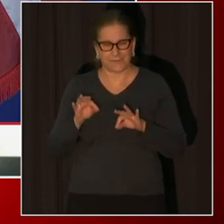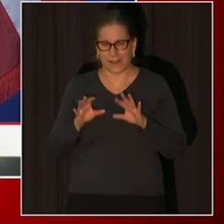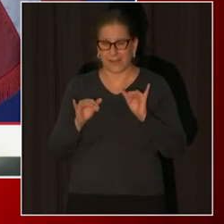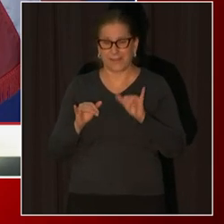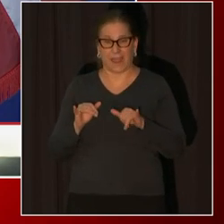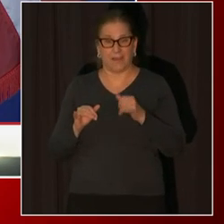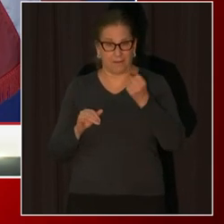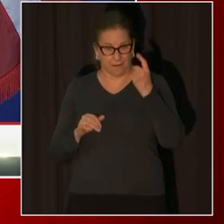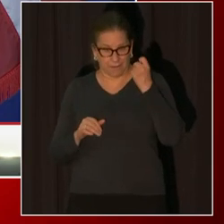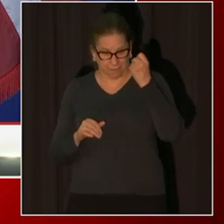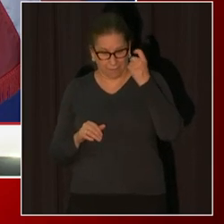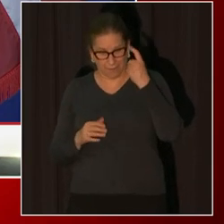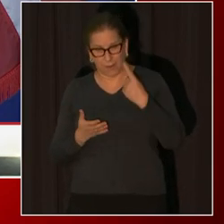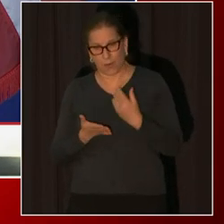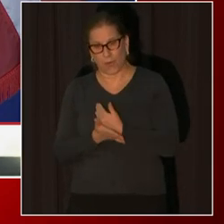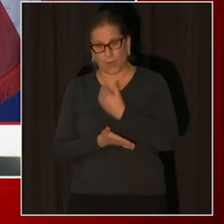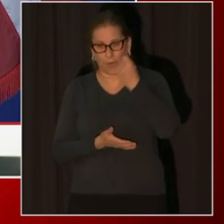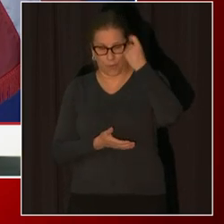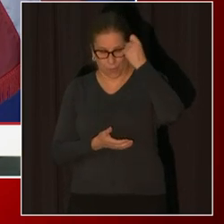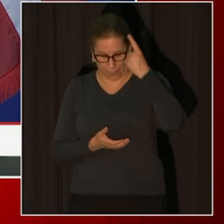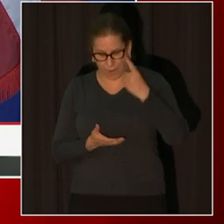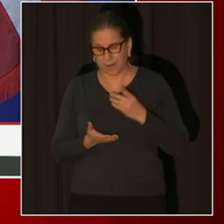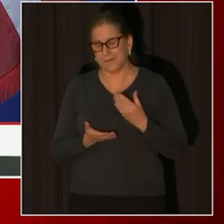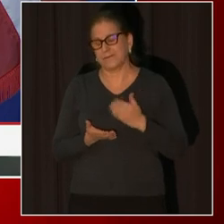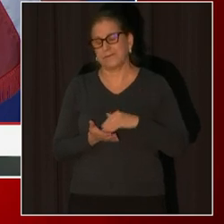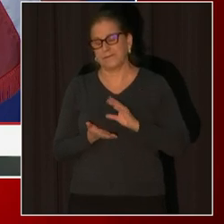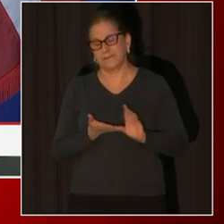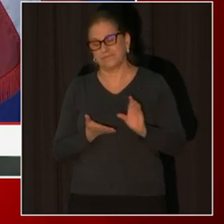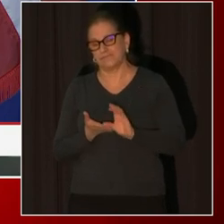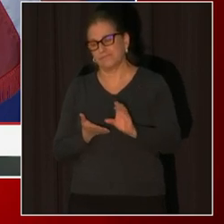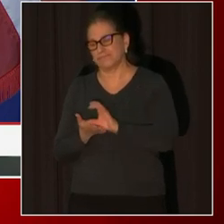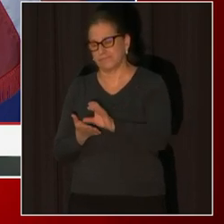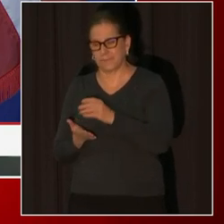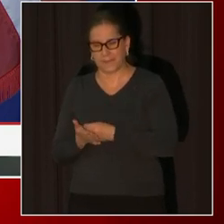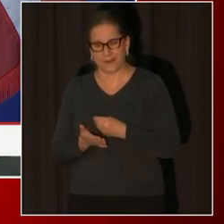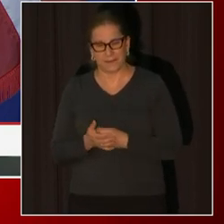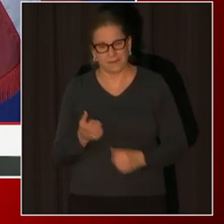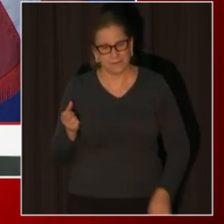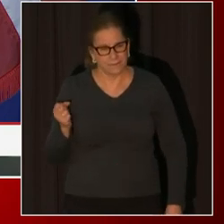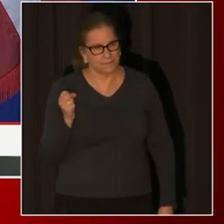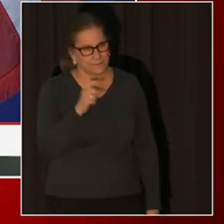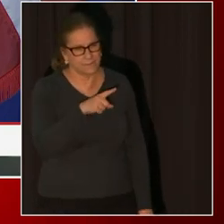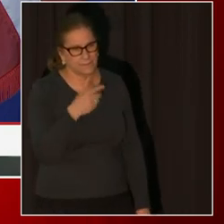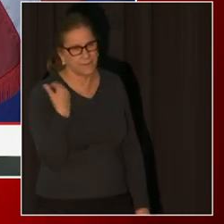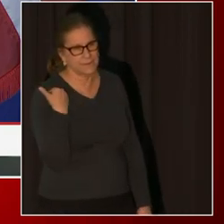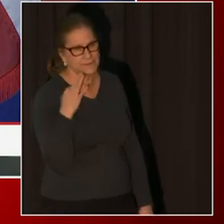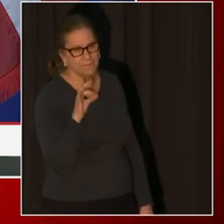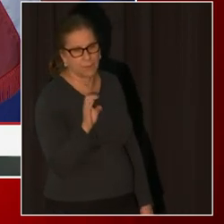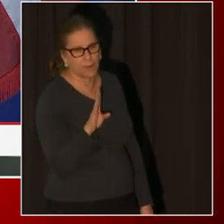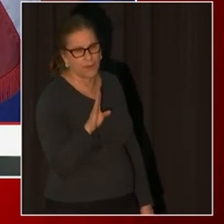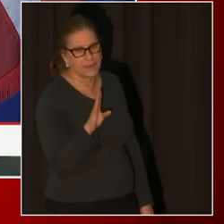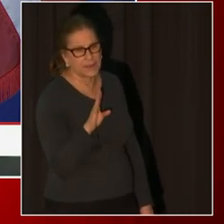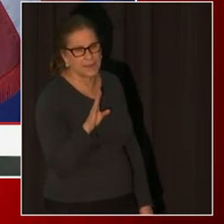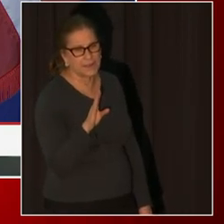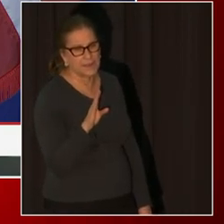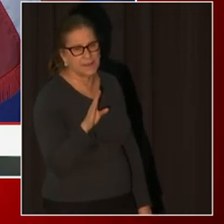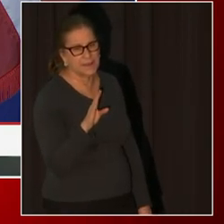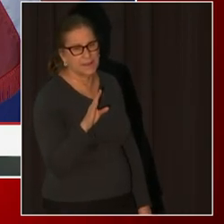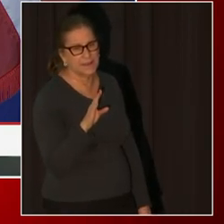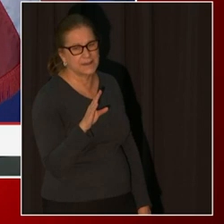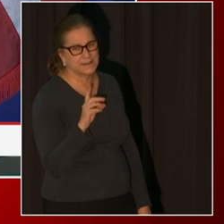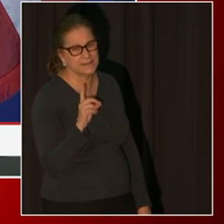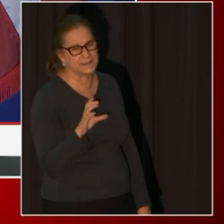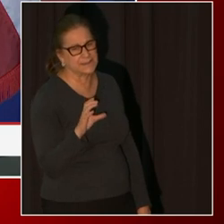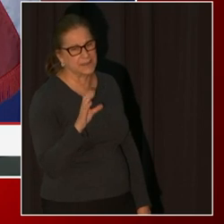relief fund. Barry last in February said that DCPS would give $3.5 million in